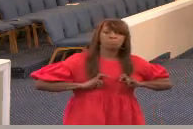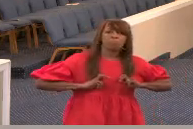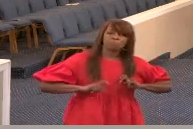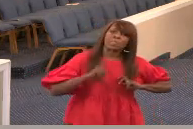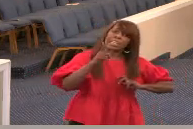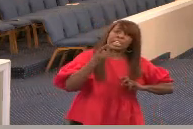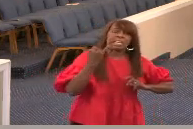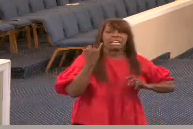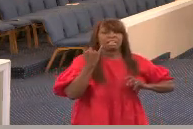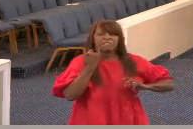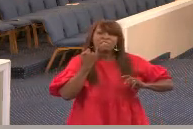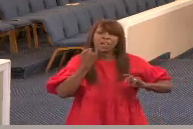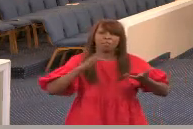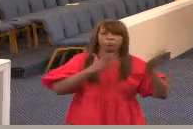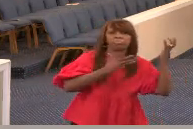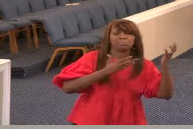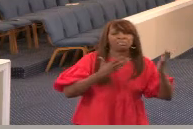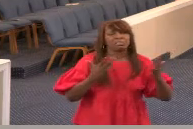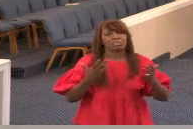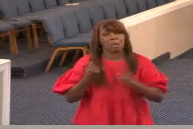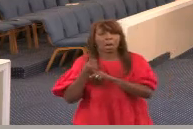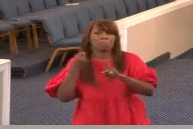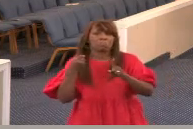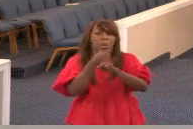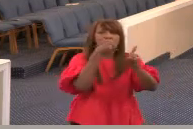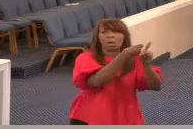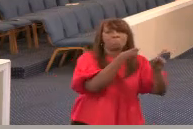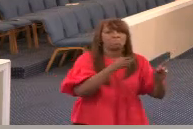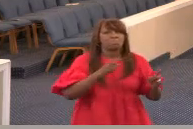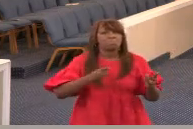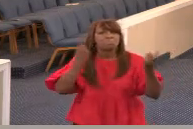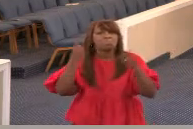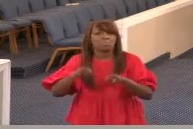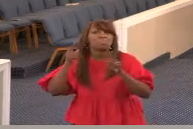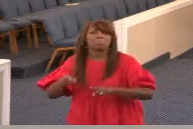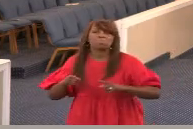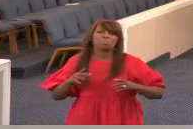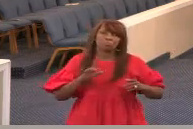if it's not this, it's that. There's always something.